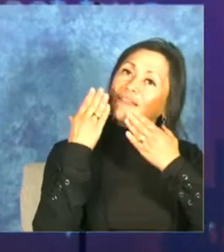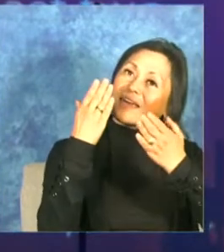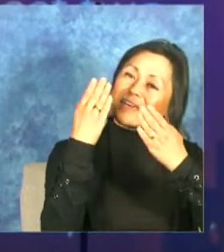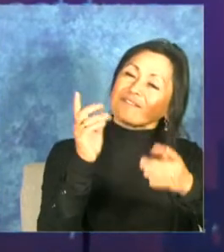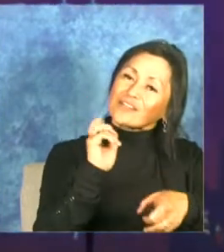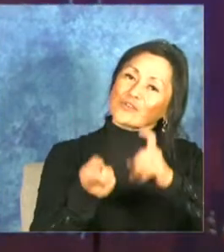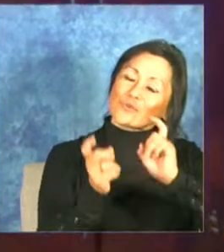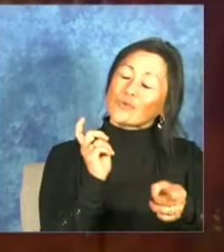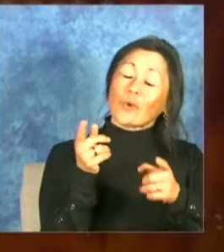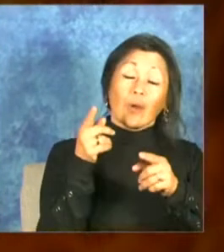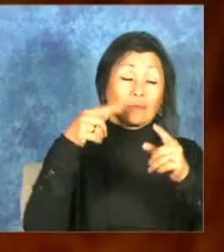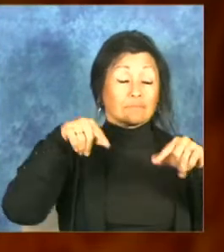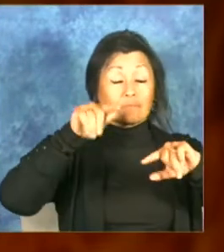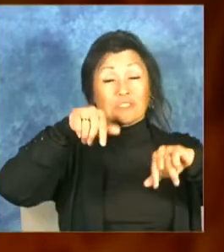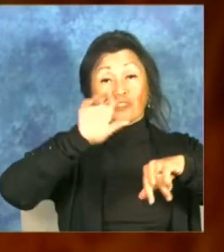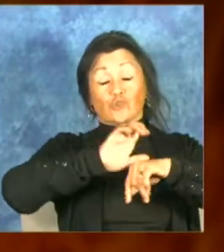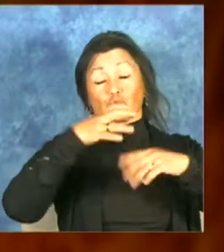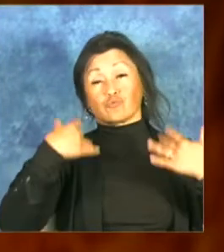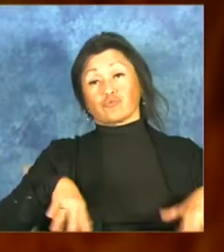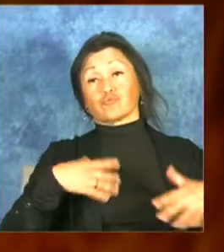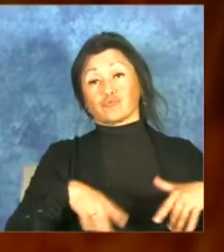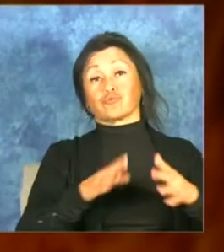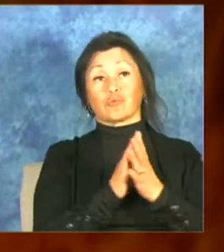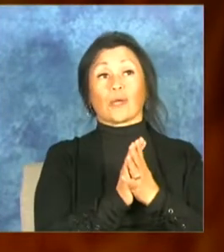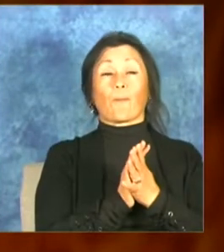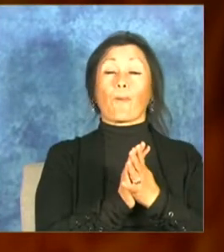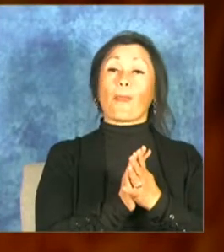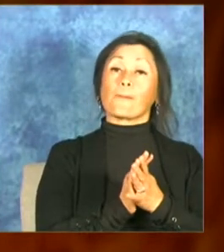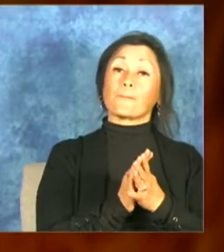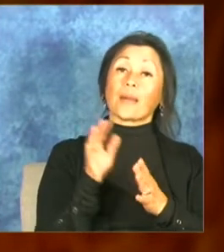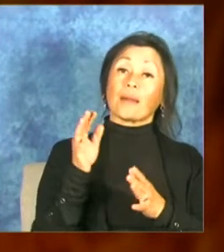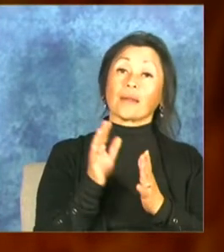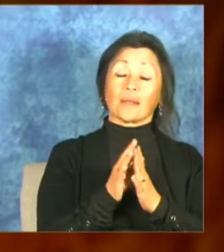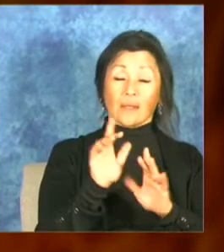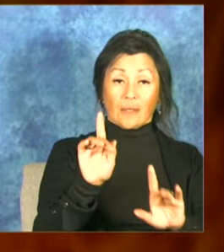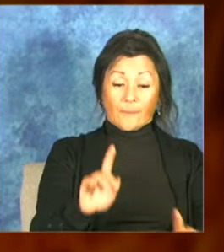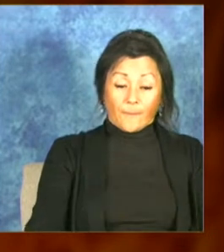incredible. You have been an amazing church. As Pastor mentioned a couple weeks ago, by no